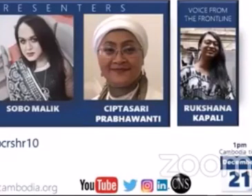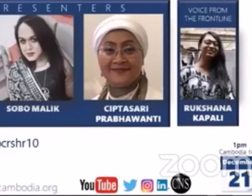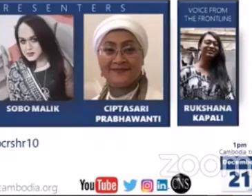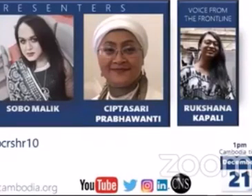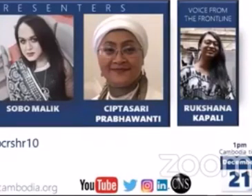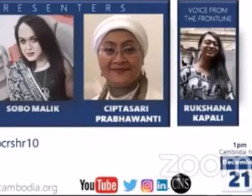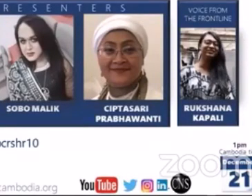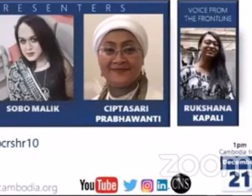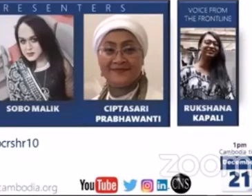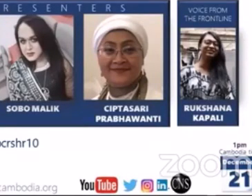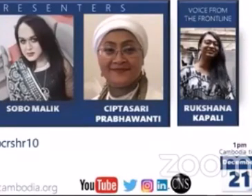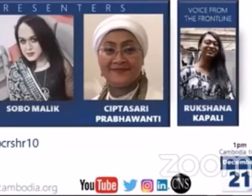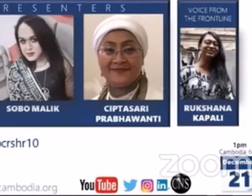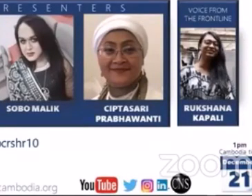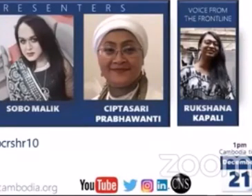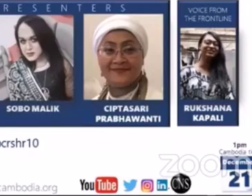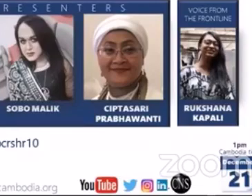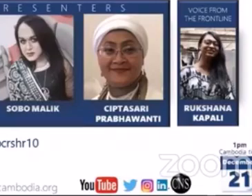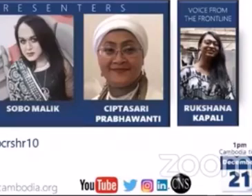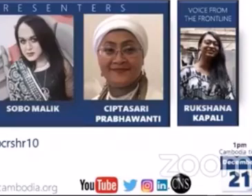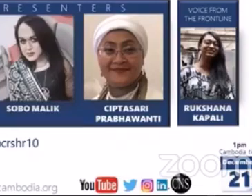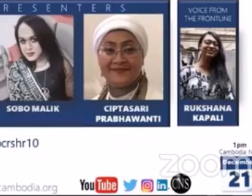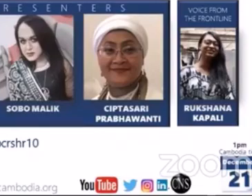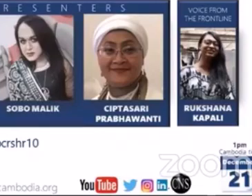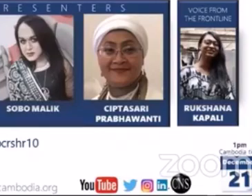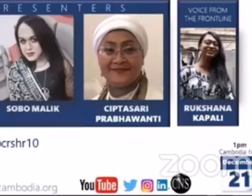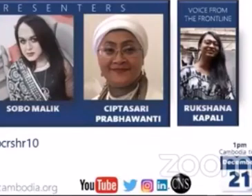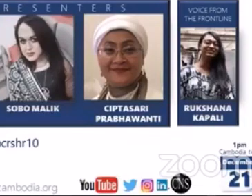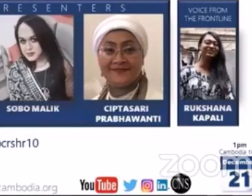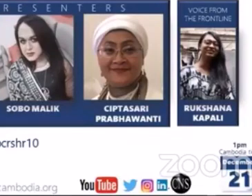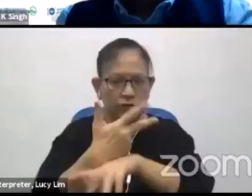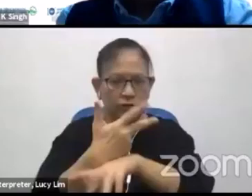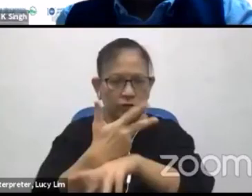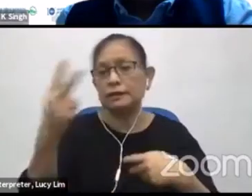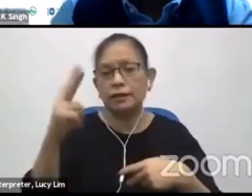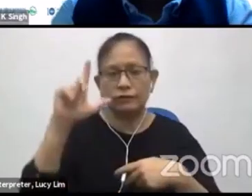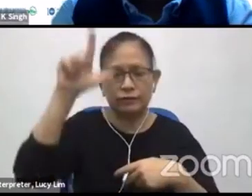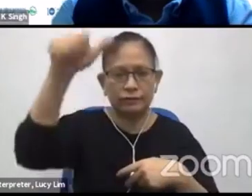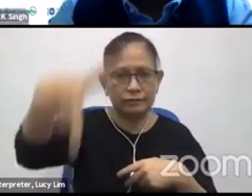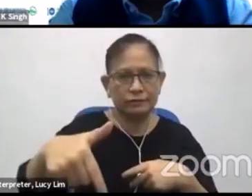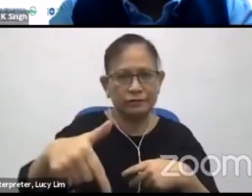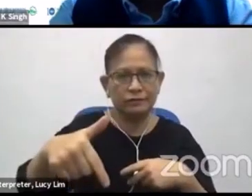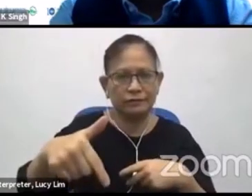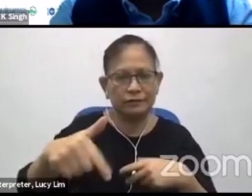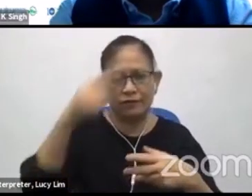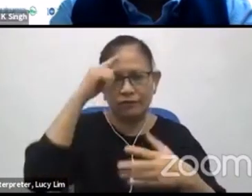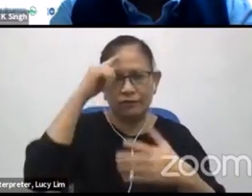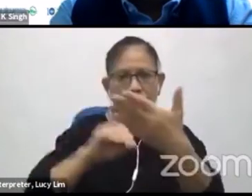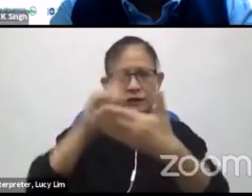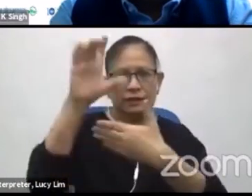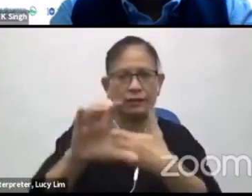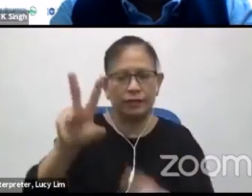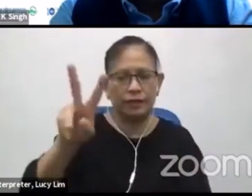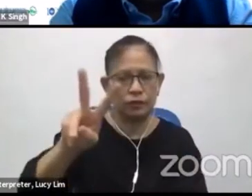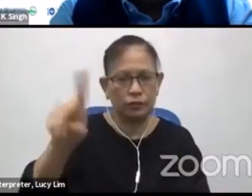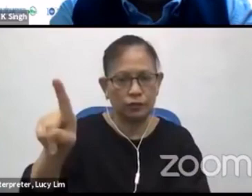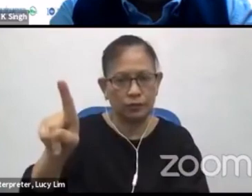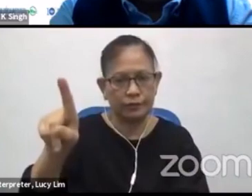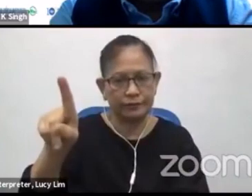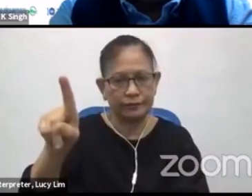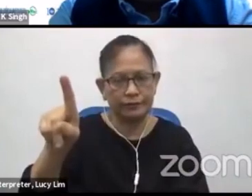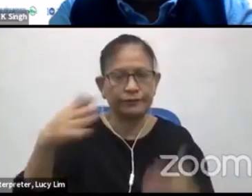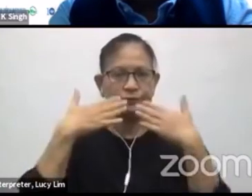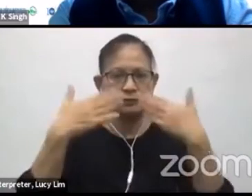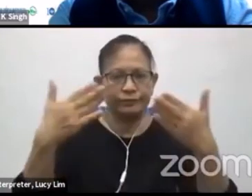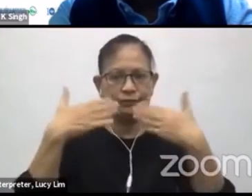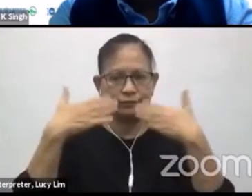Stay safe, stay healthy, and hope to see you again on December 21. Thank